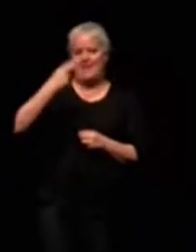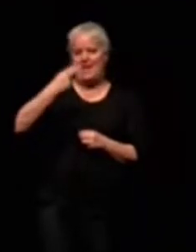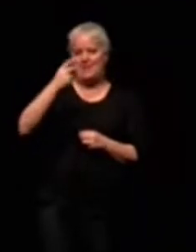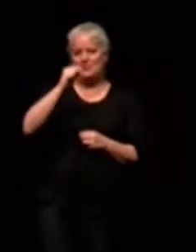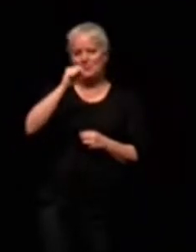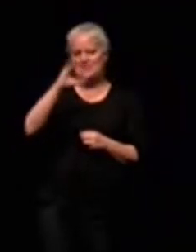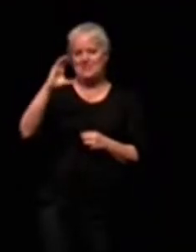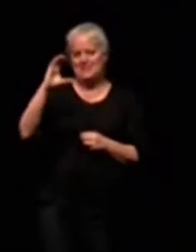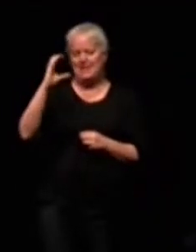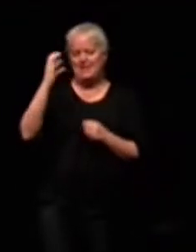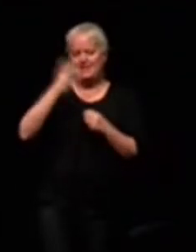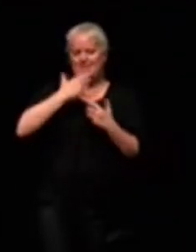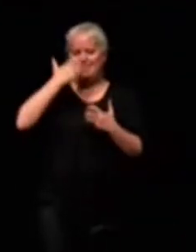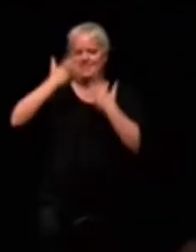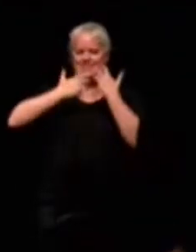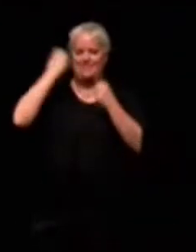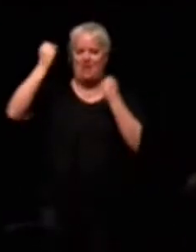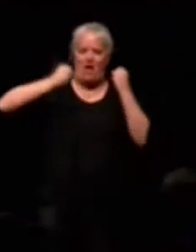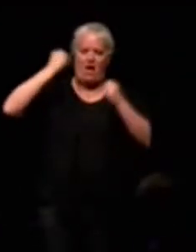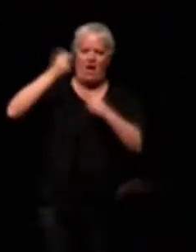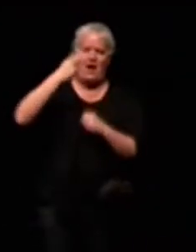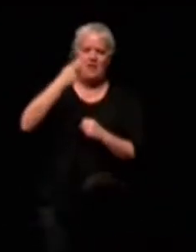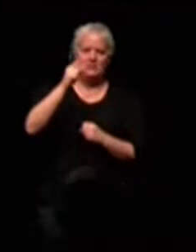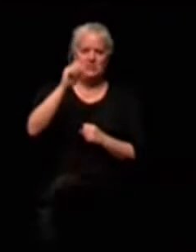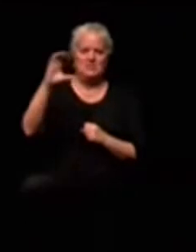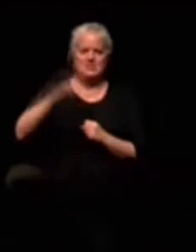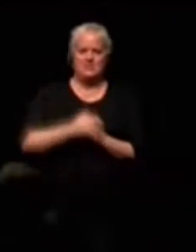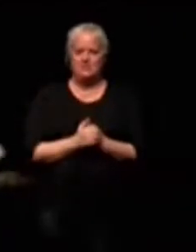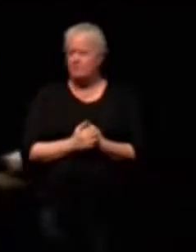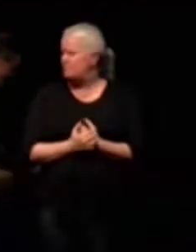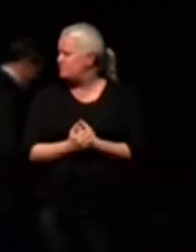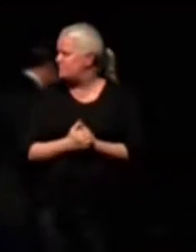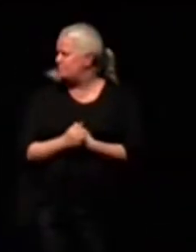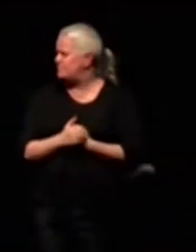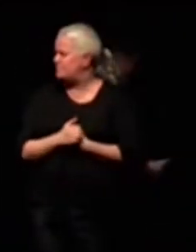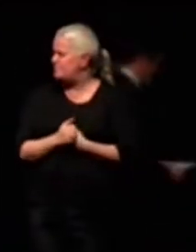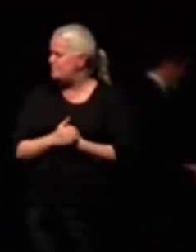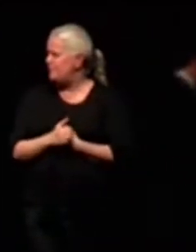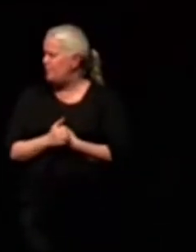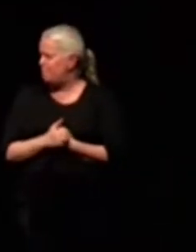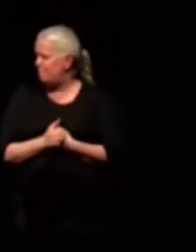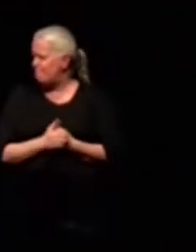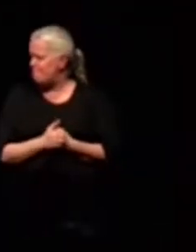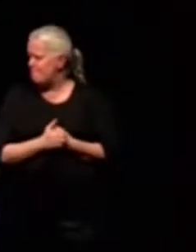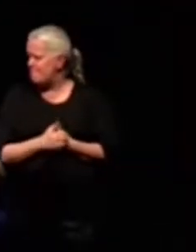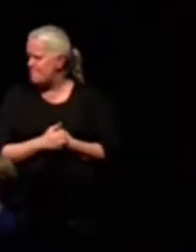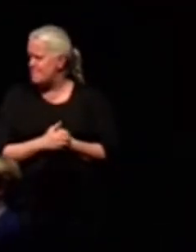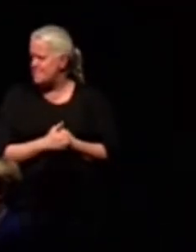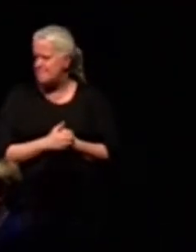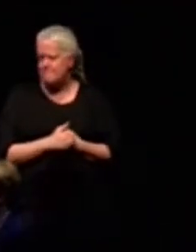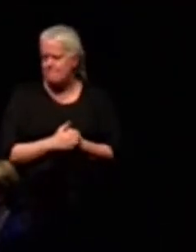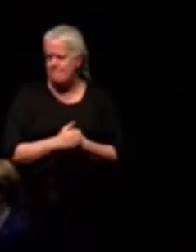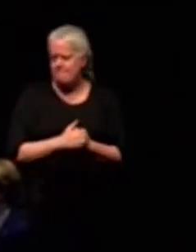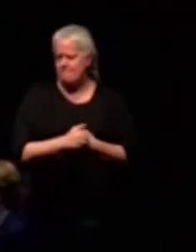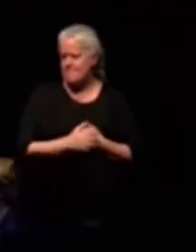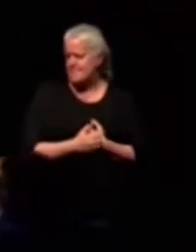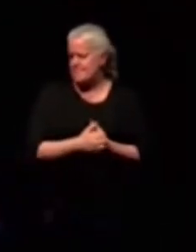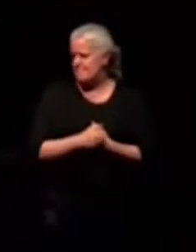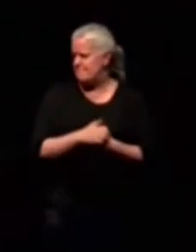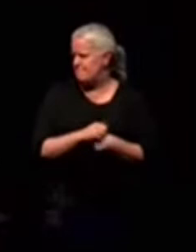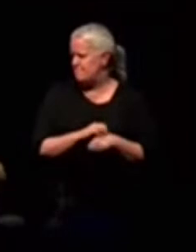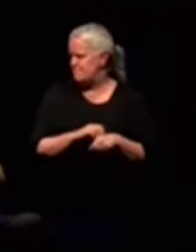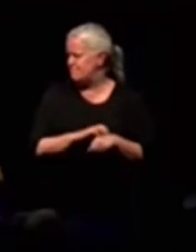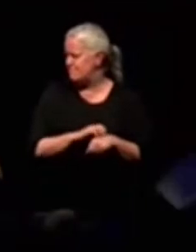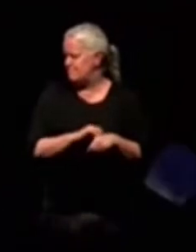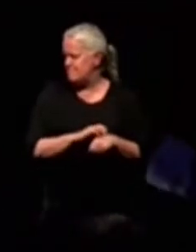Okay. Folks, if I can have your attention for 1 second. Folks, if I could, I apologize. Because I have to